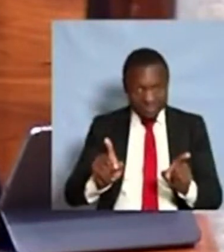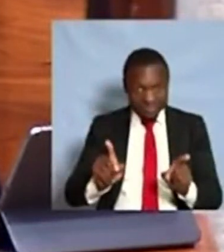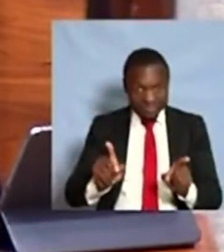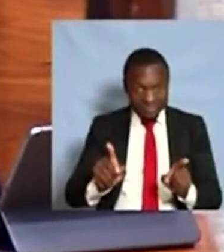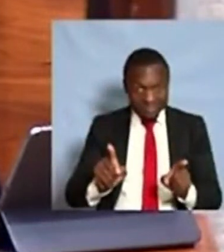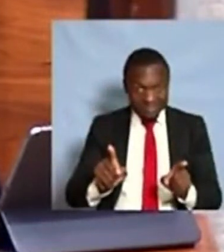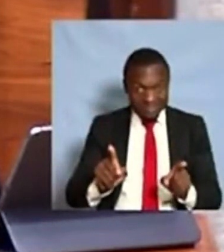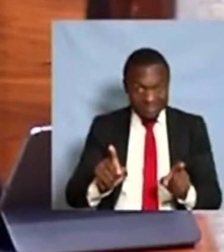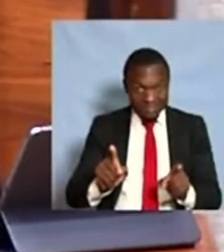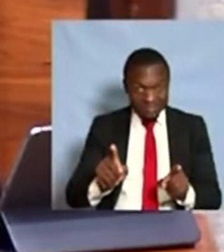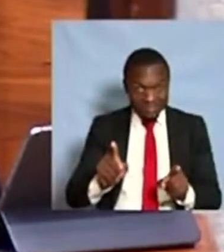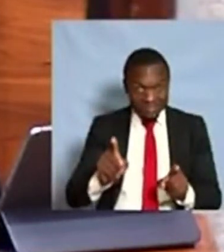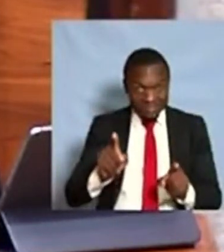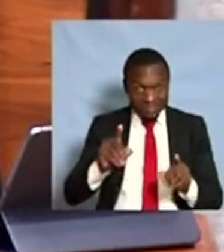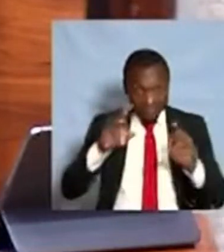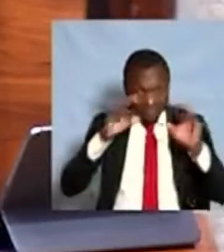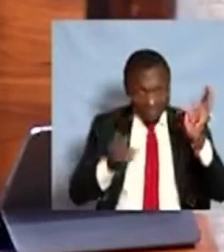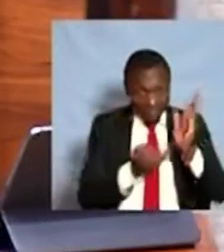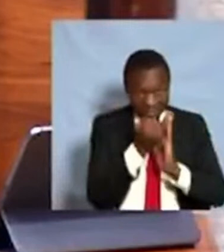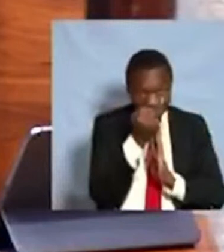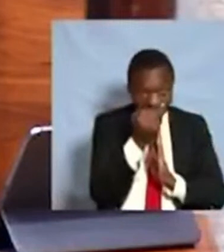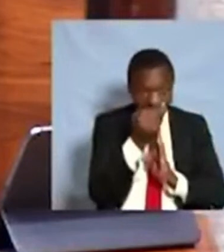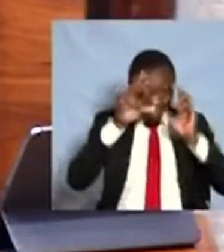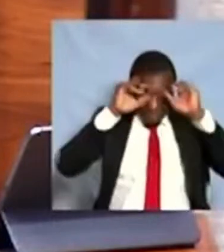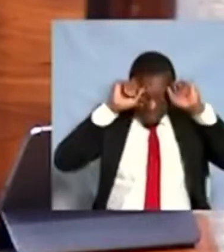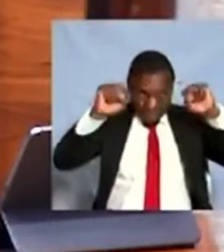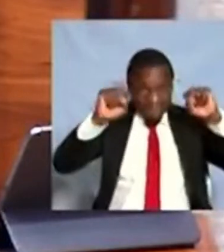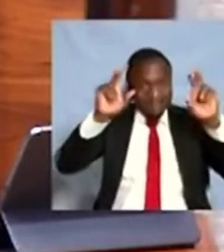President is an institution. President is a person.